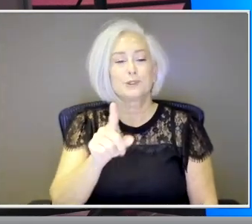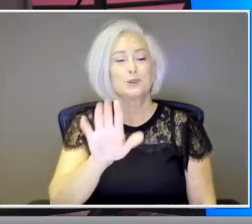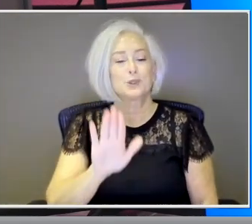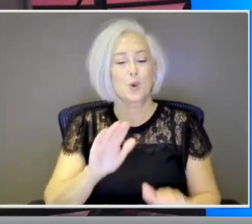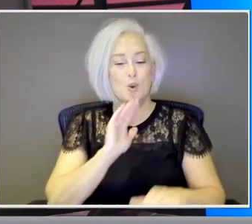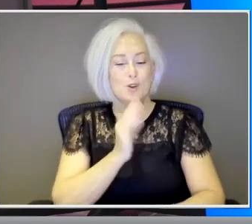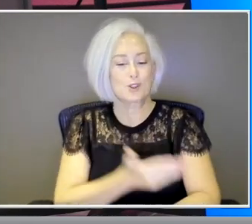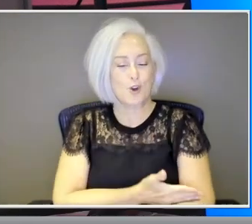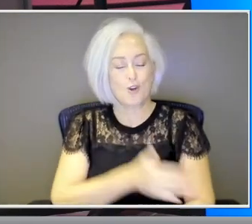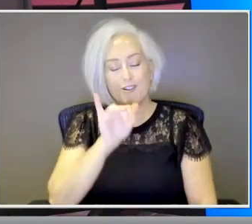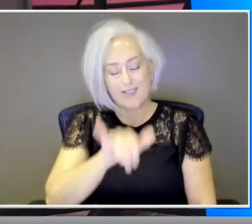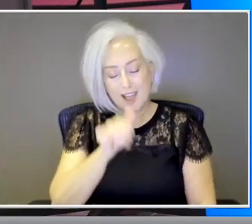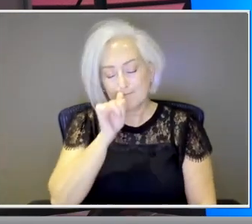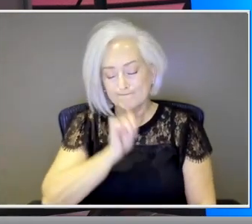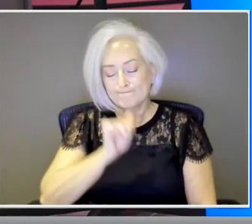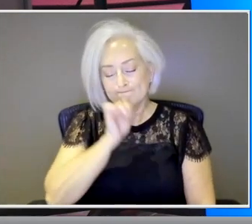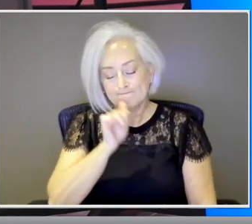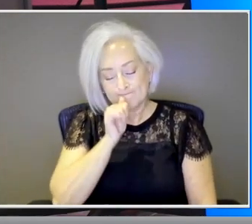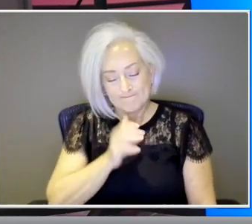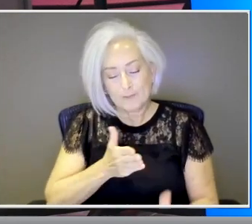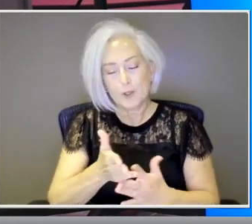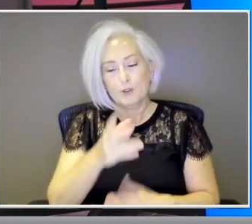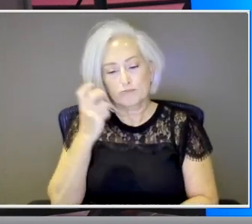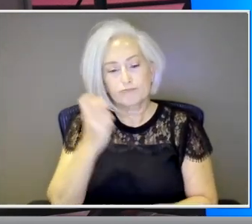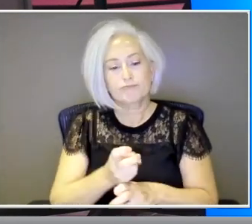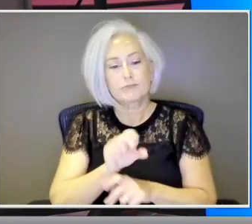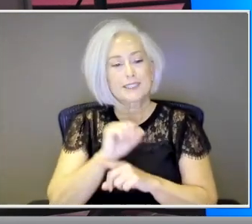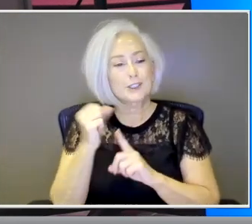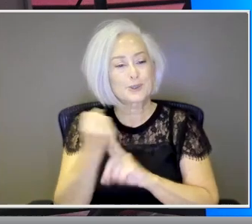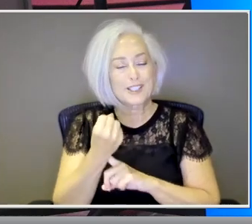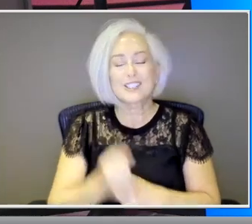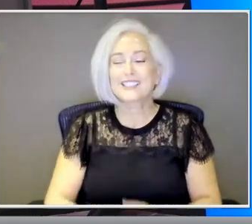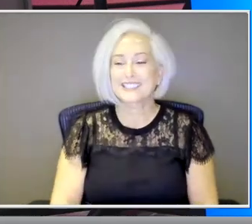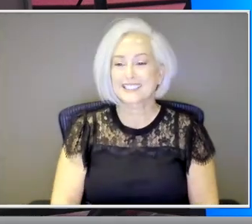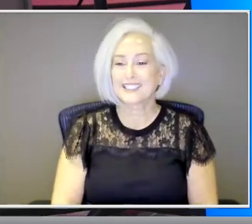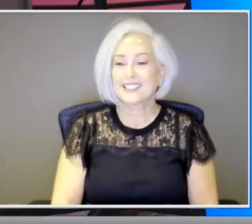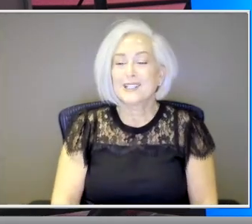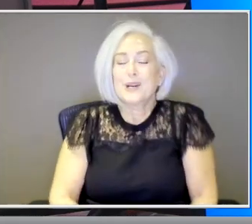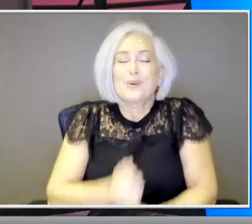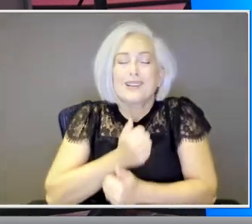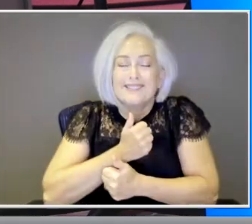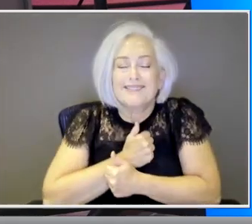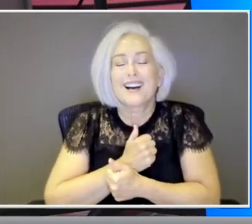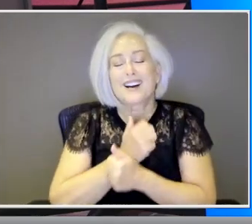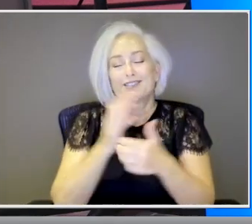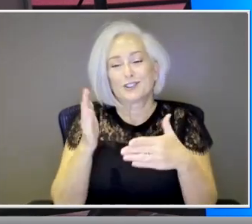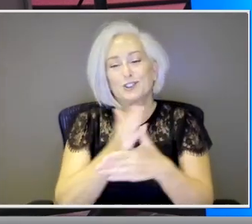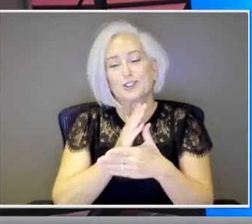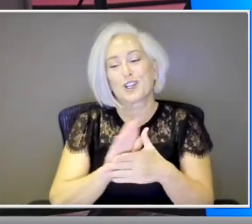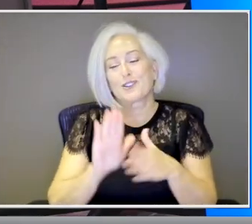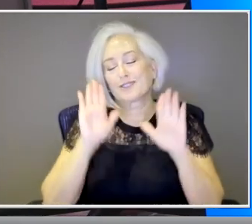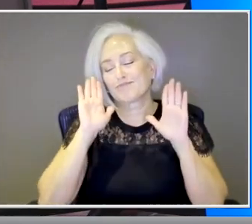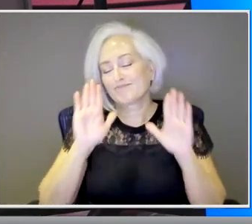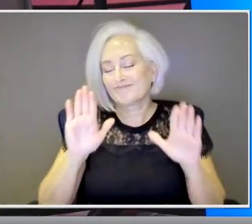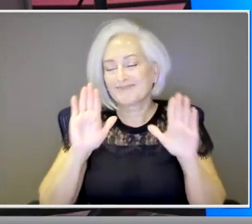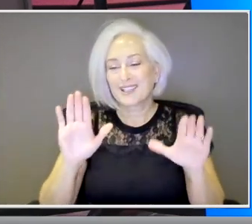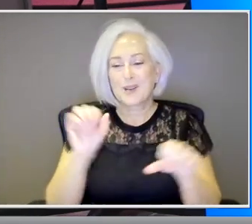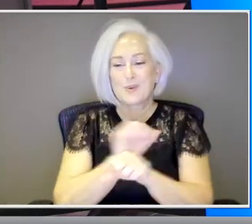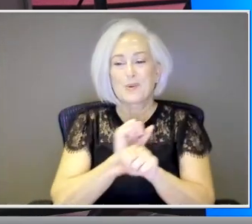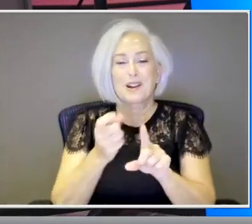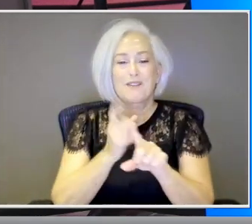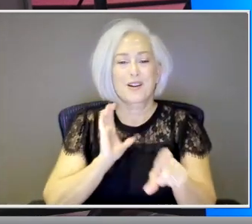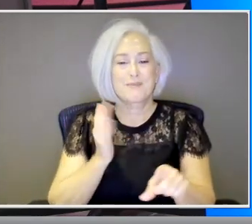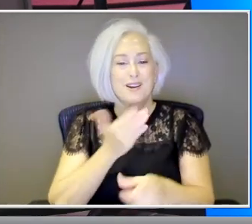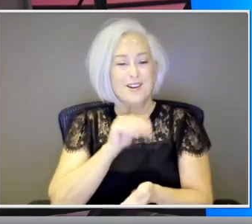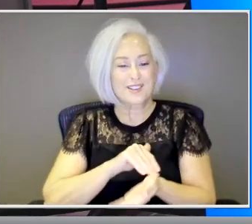And that's such a crucial thing you need to get through life. We love sharing the incredible work that our doctors do here at the health system. Have you